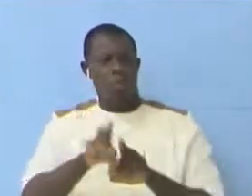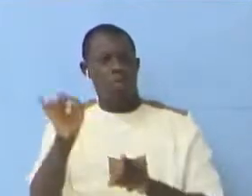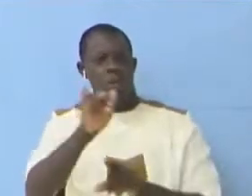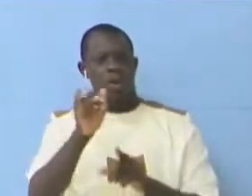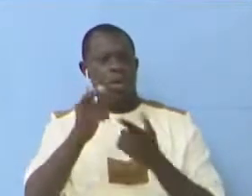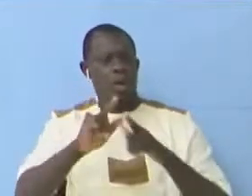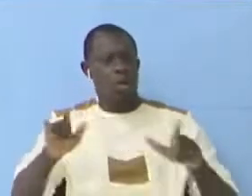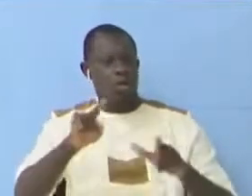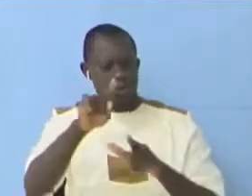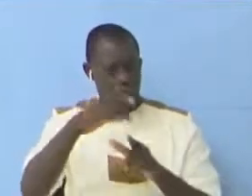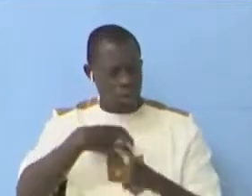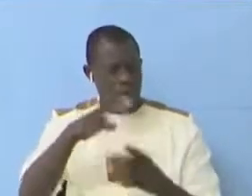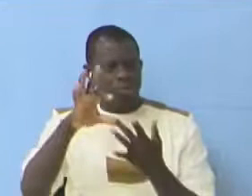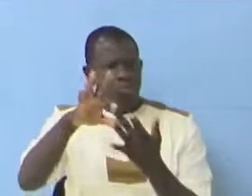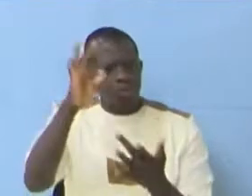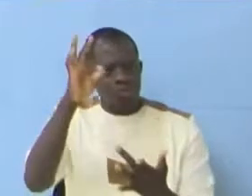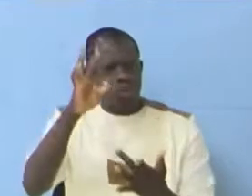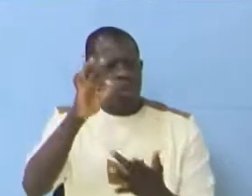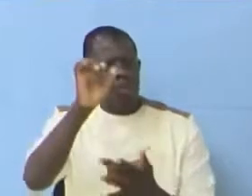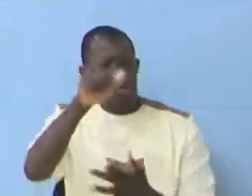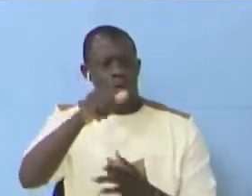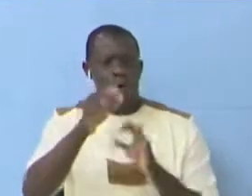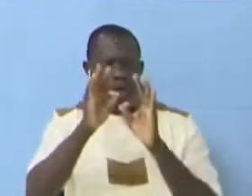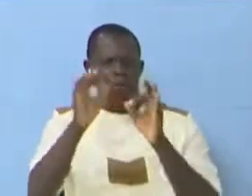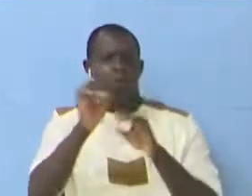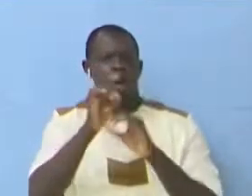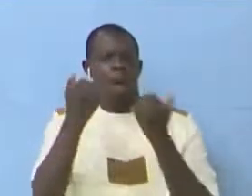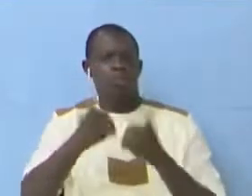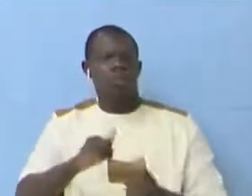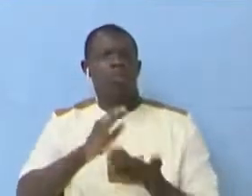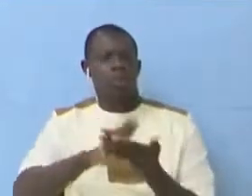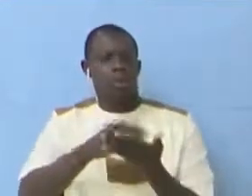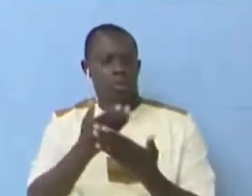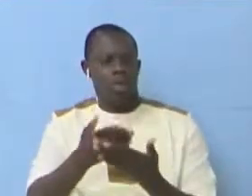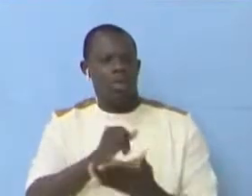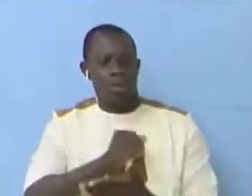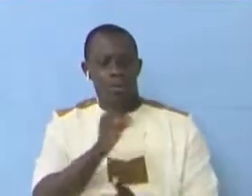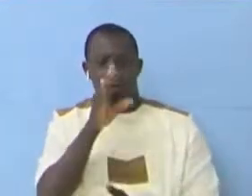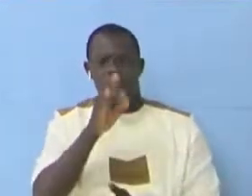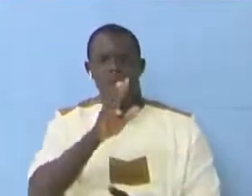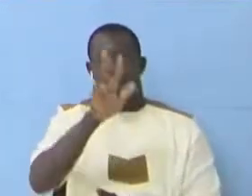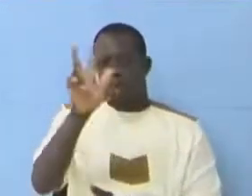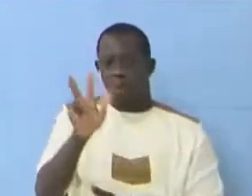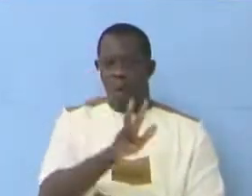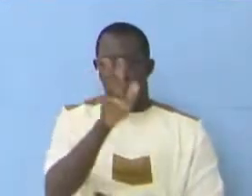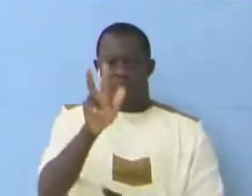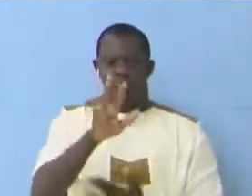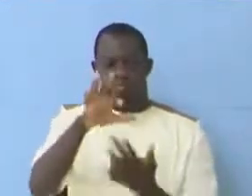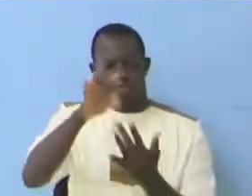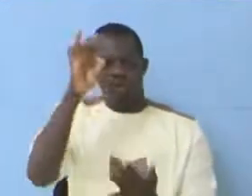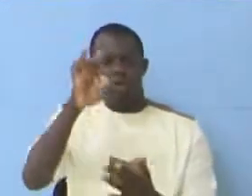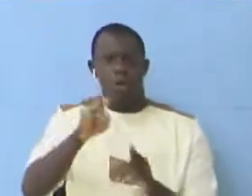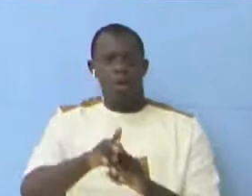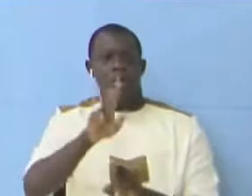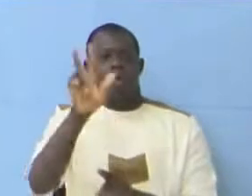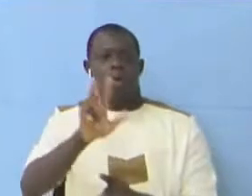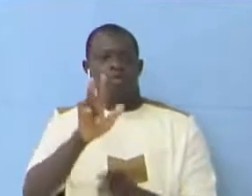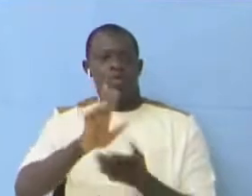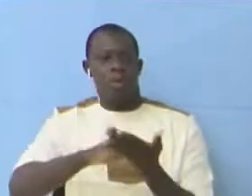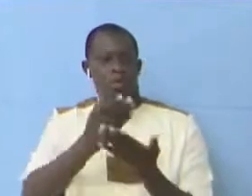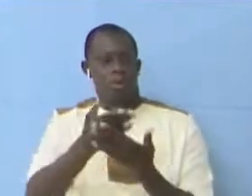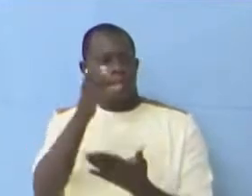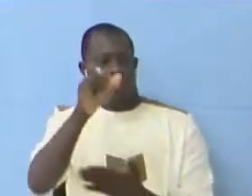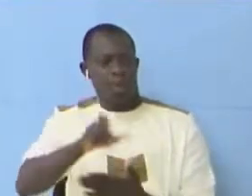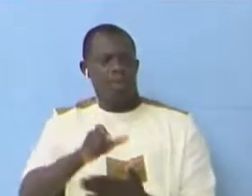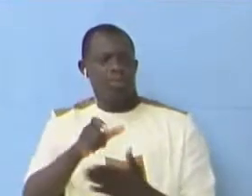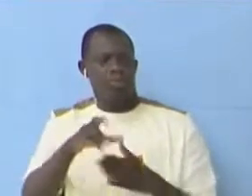like your testimony to be interpreted into? In Wolof, Council. The Wolof interpretation booth, are we